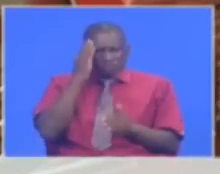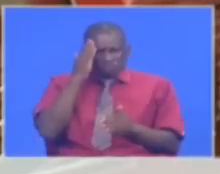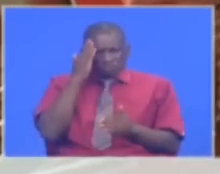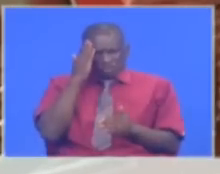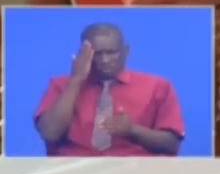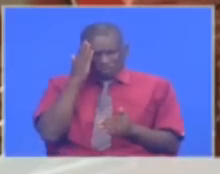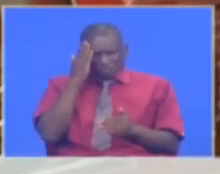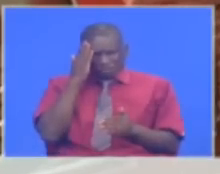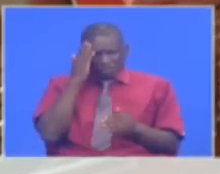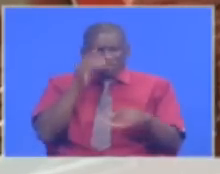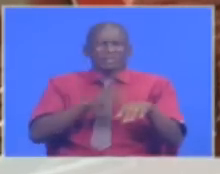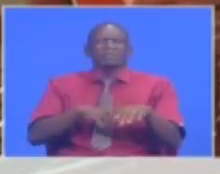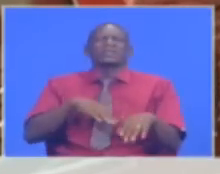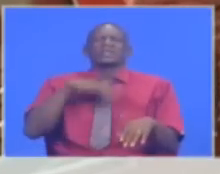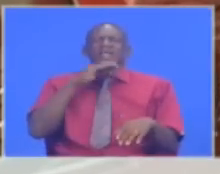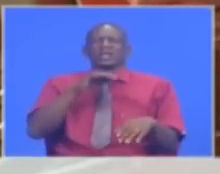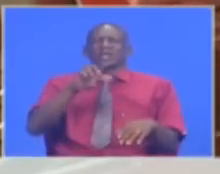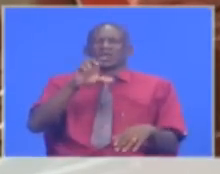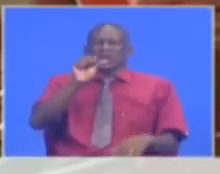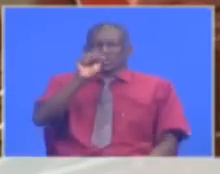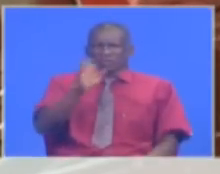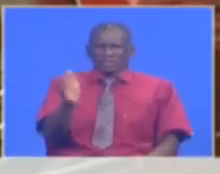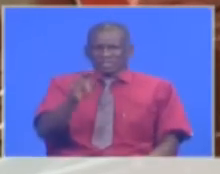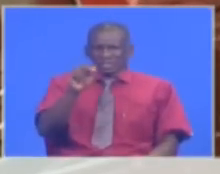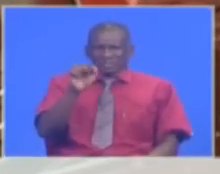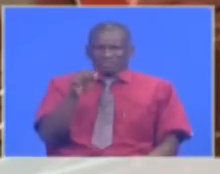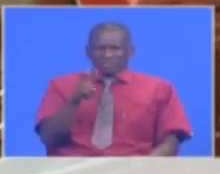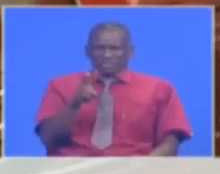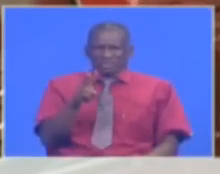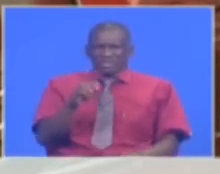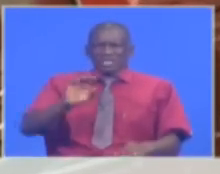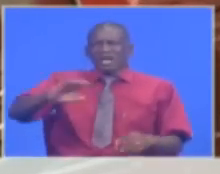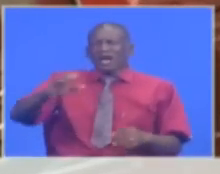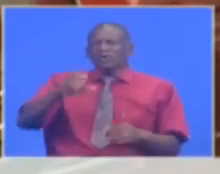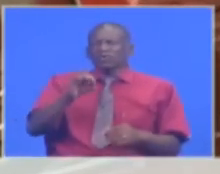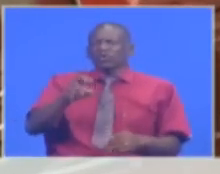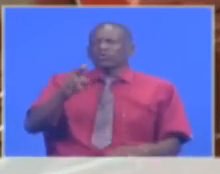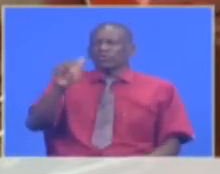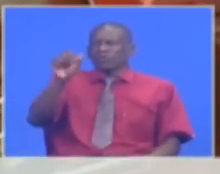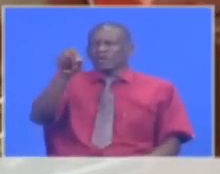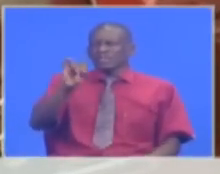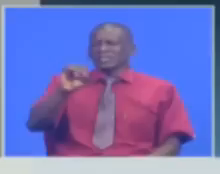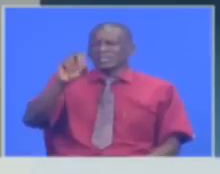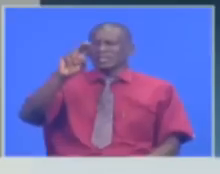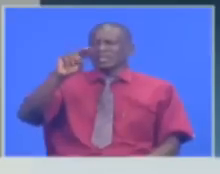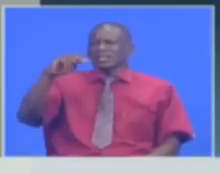their death. Lois Wangoi, NTV, in the county of Wasingishu.